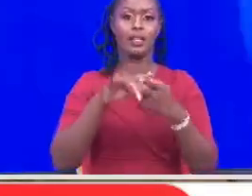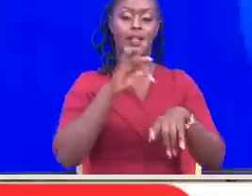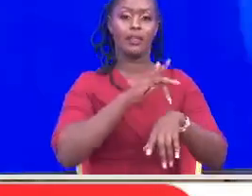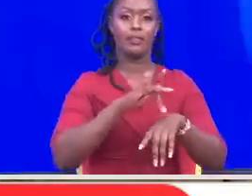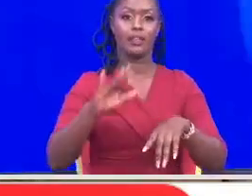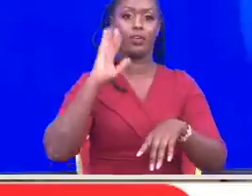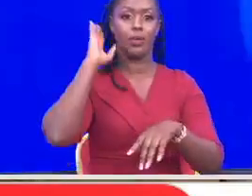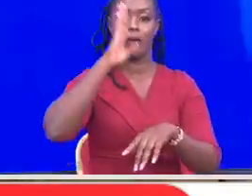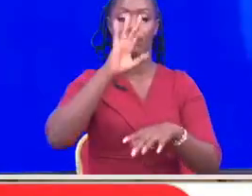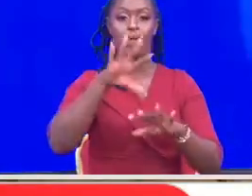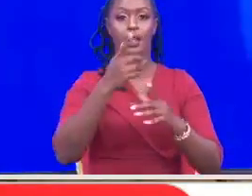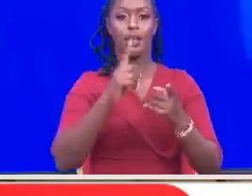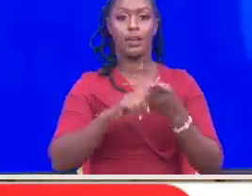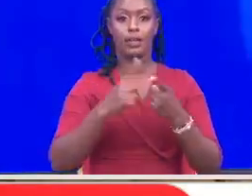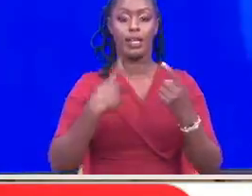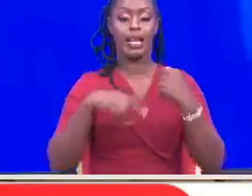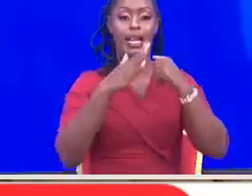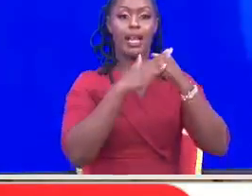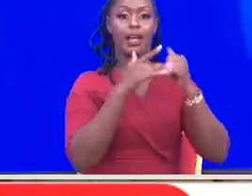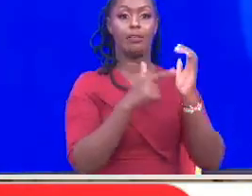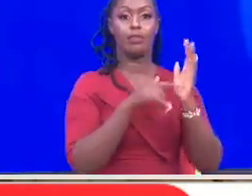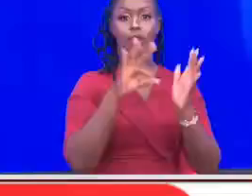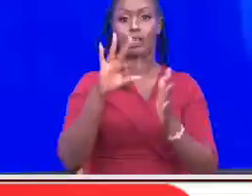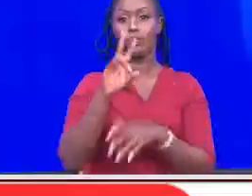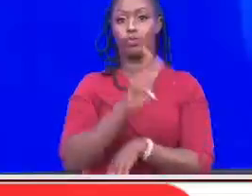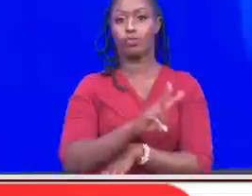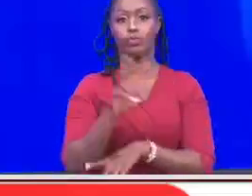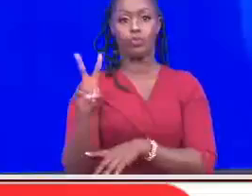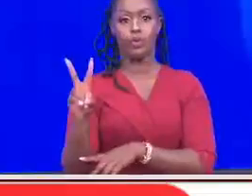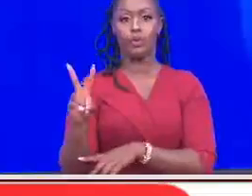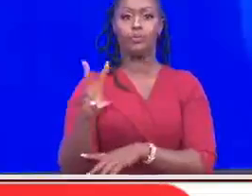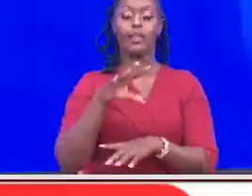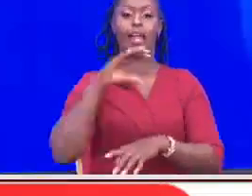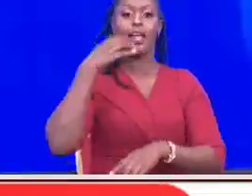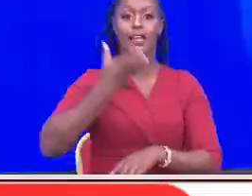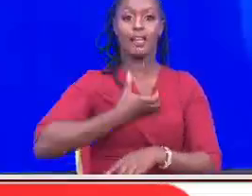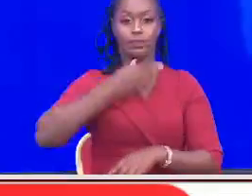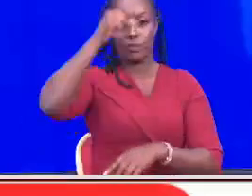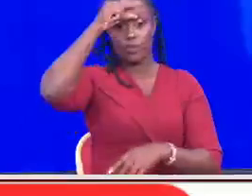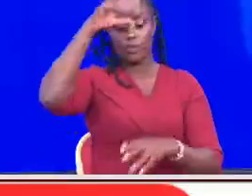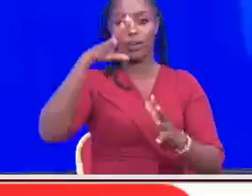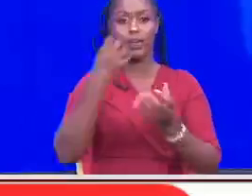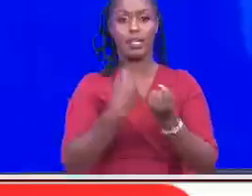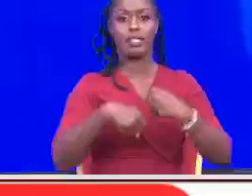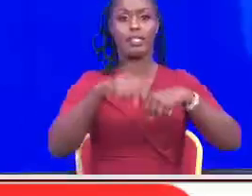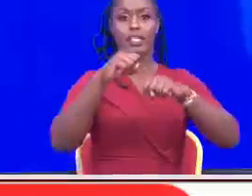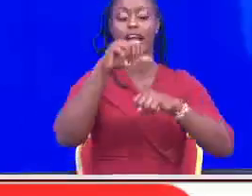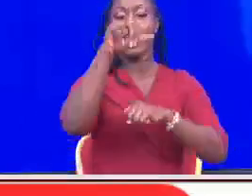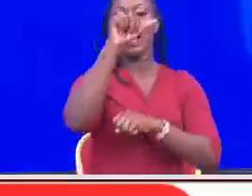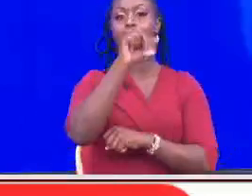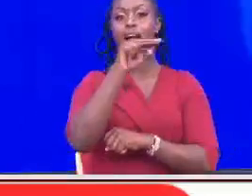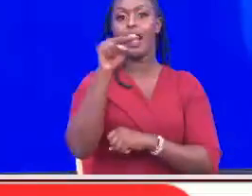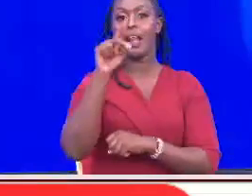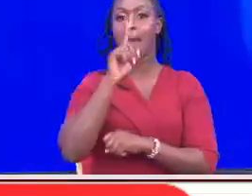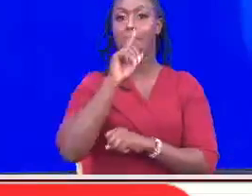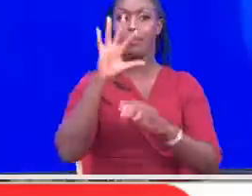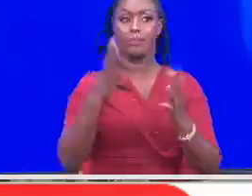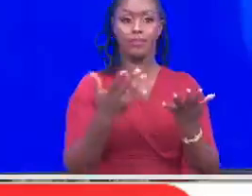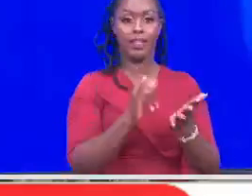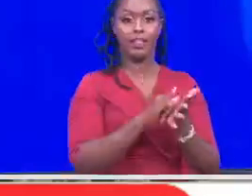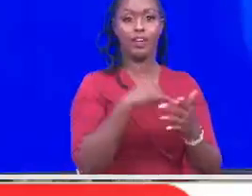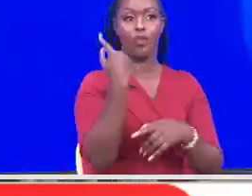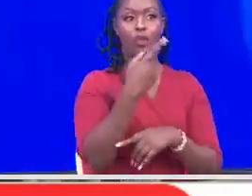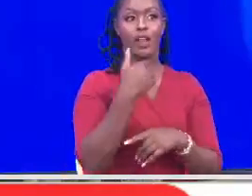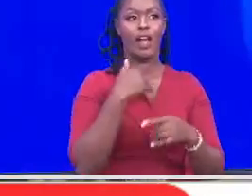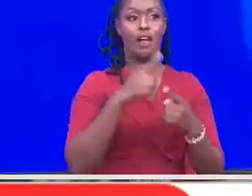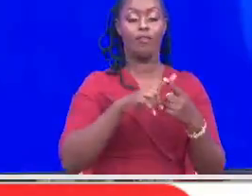to be around 9.322 billion shillings. The Council of Governors Chairperson Anwa Iguru, however, says counties only have reserves